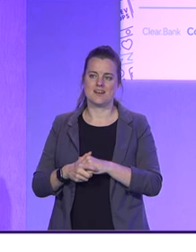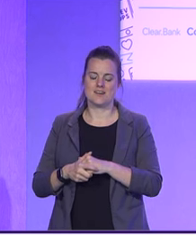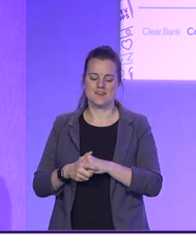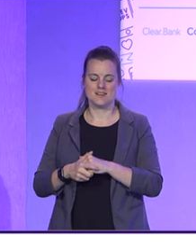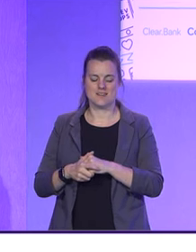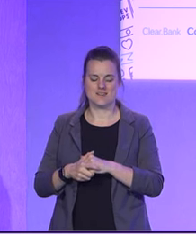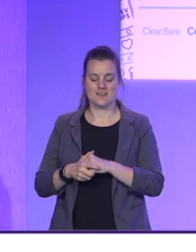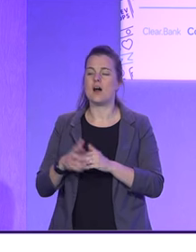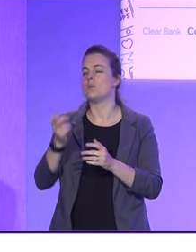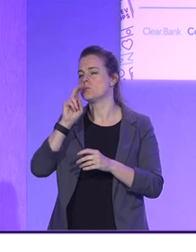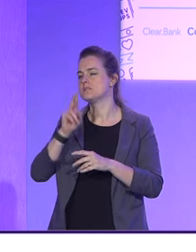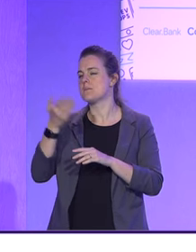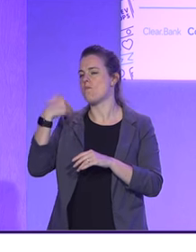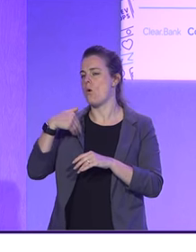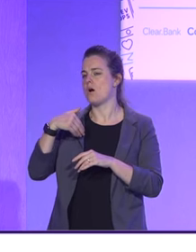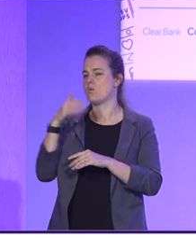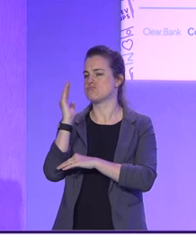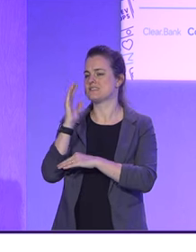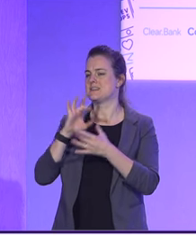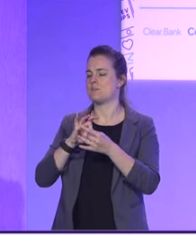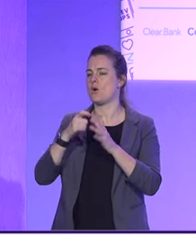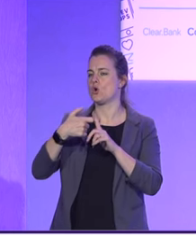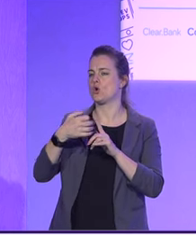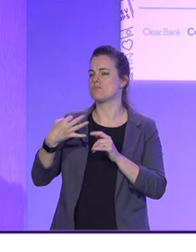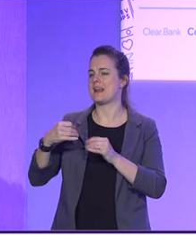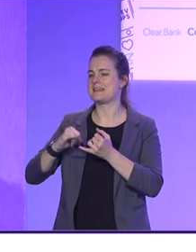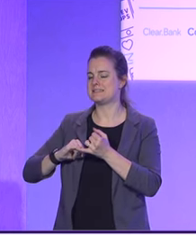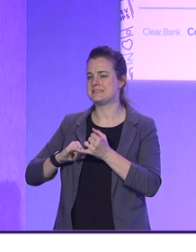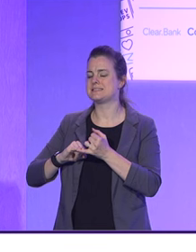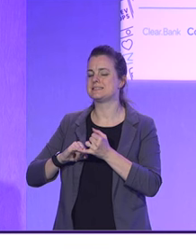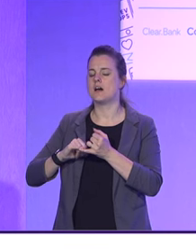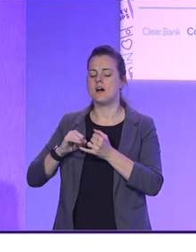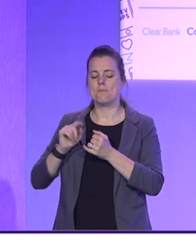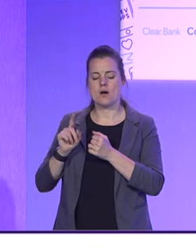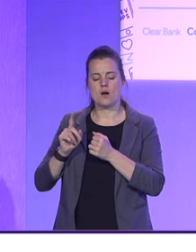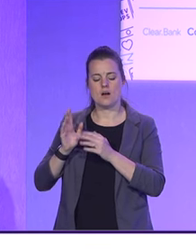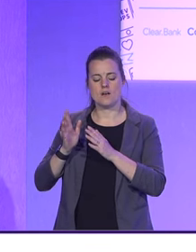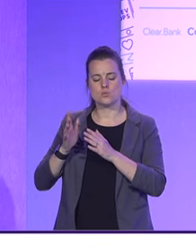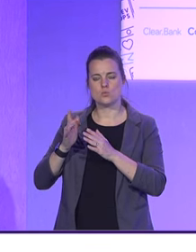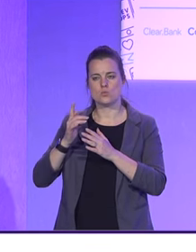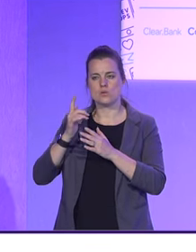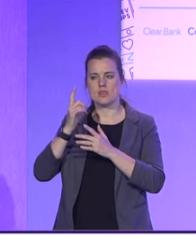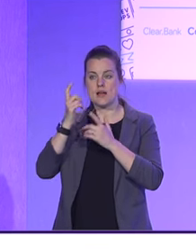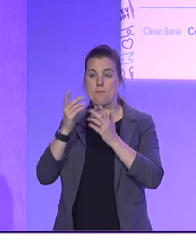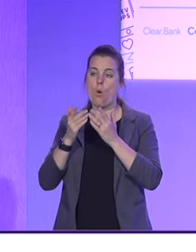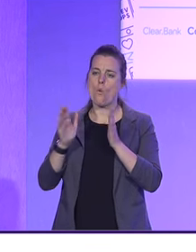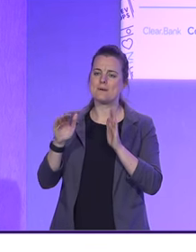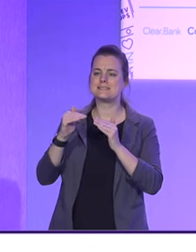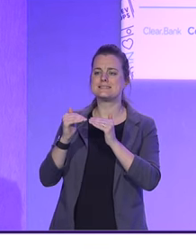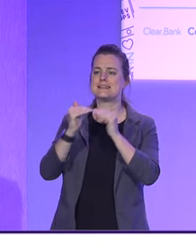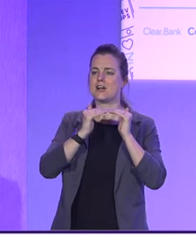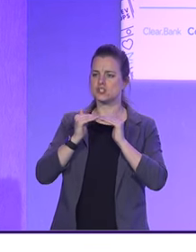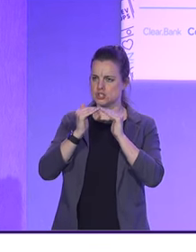we saw before about Kubernetes for orchestration. So using this kind of open standards will help us to